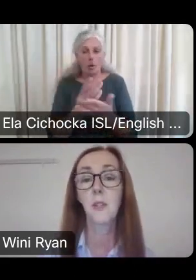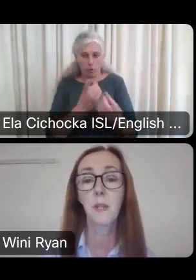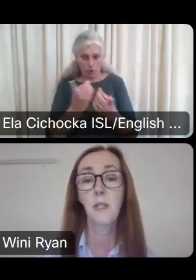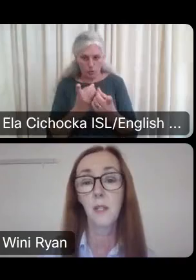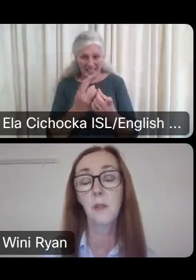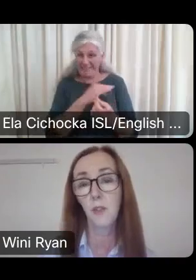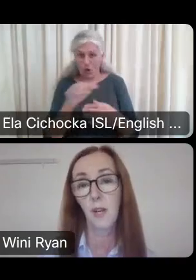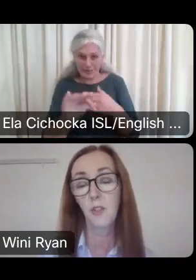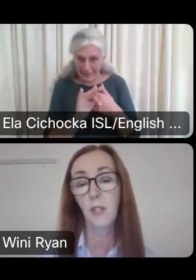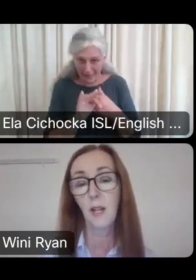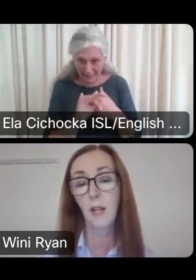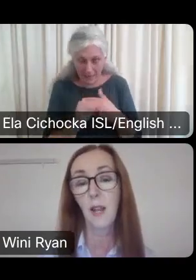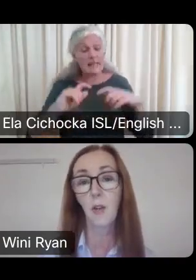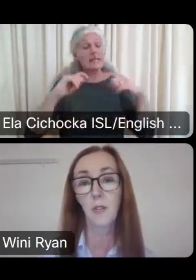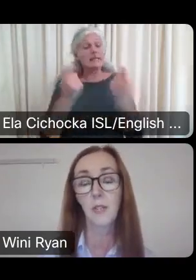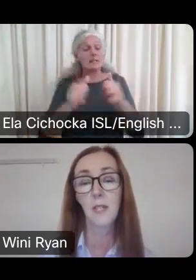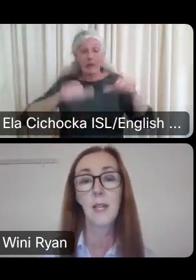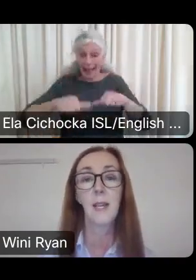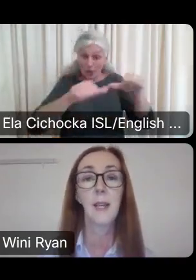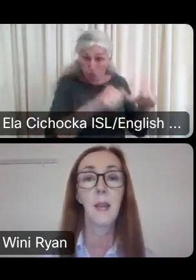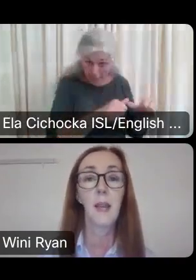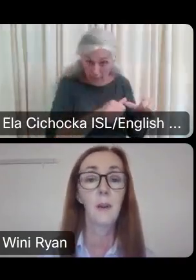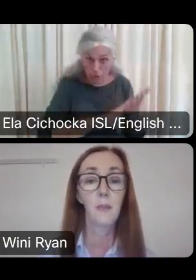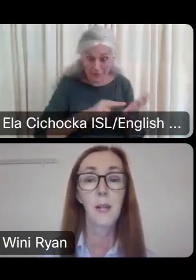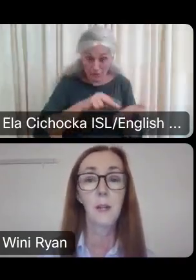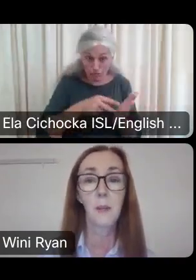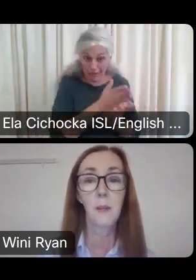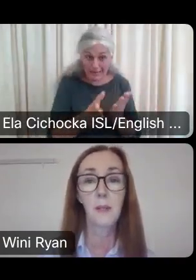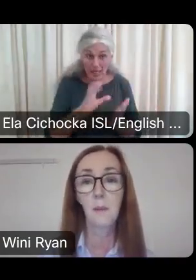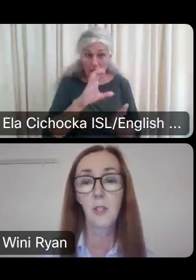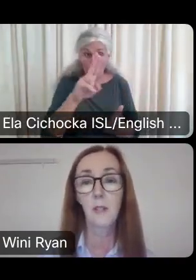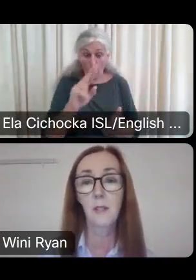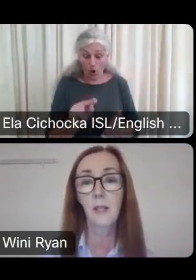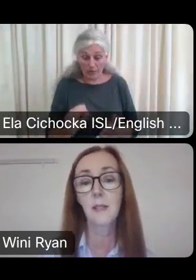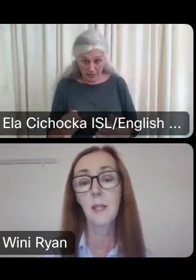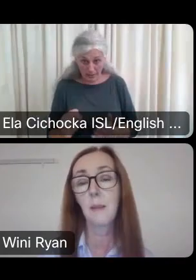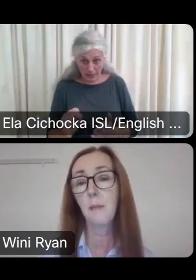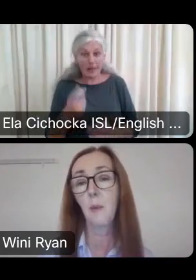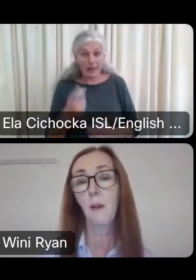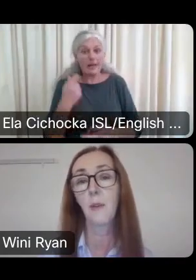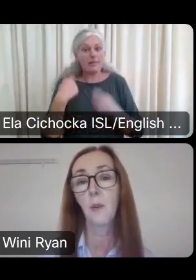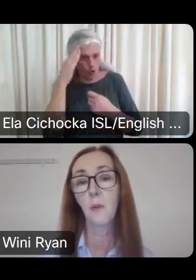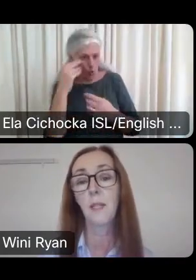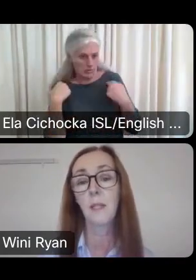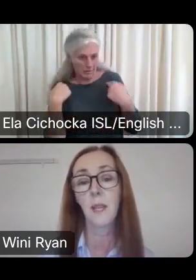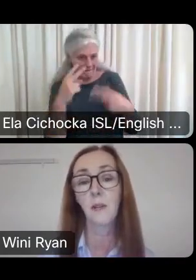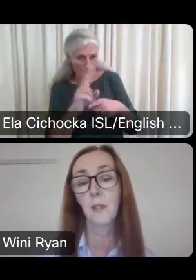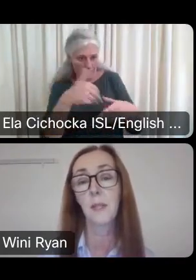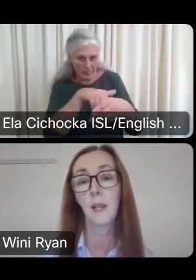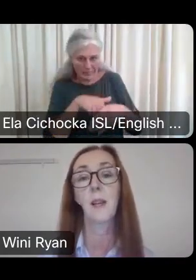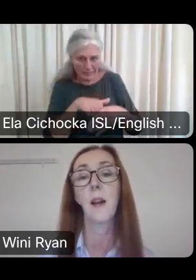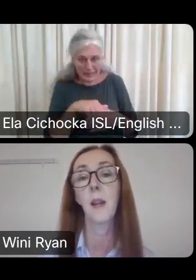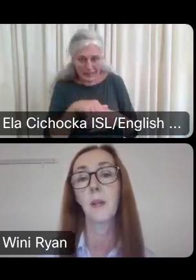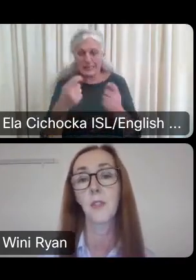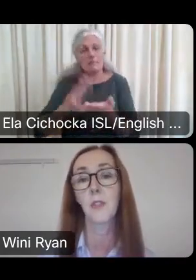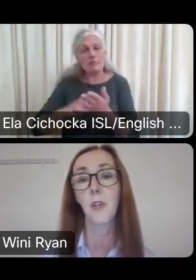has agreed to use a strategy like CUS, and they're familiar with the language in it, a team member will often only need to hear something